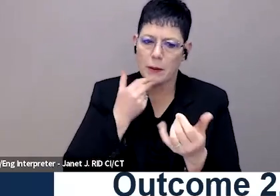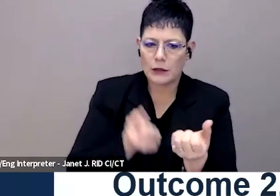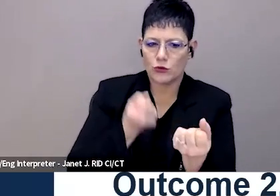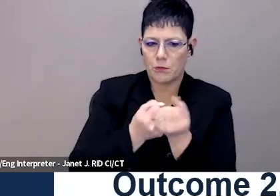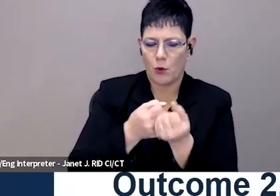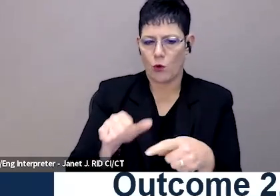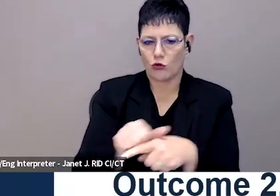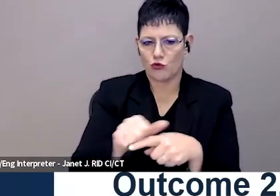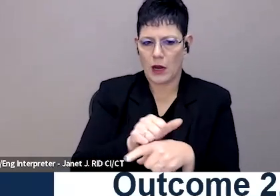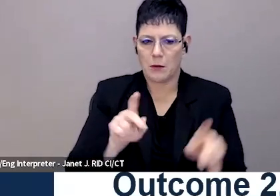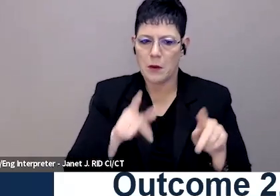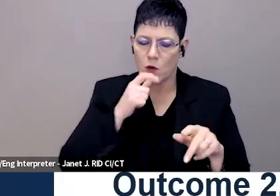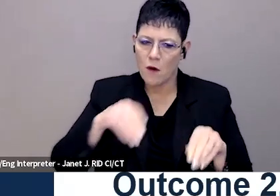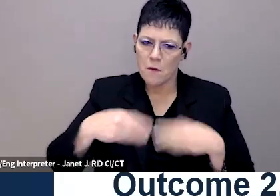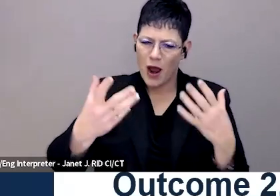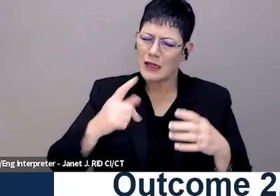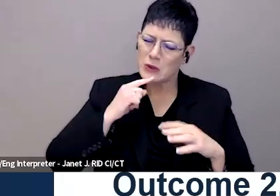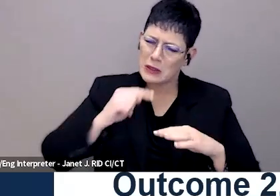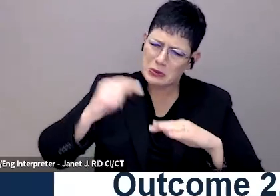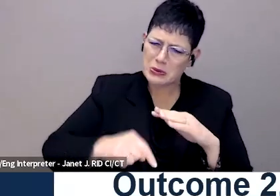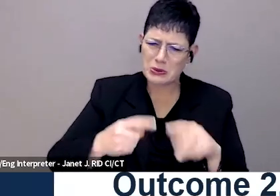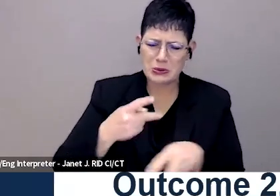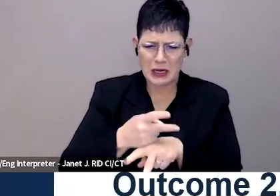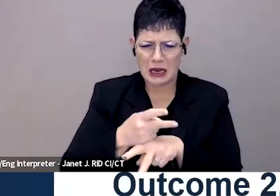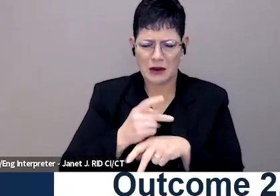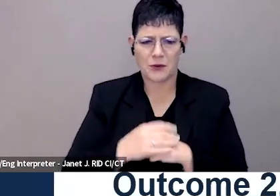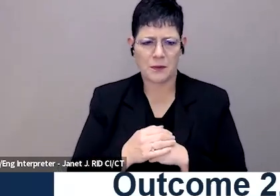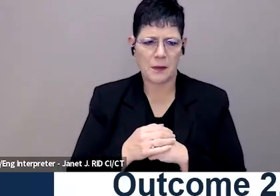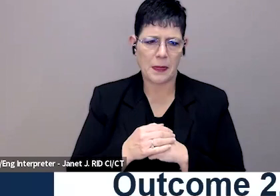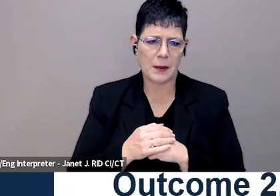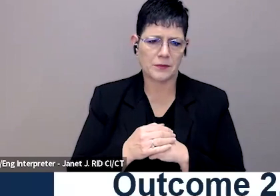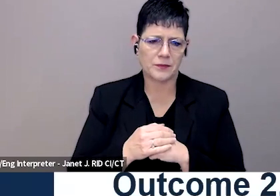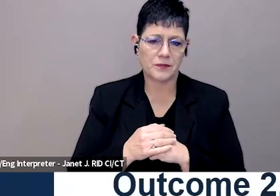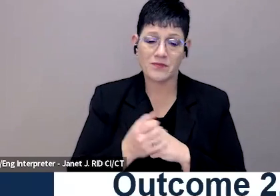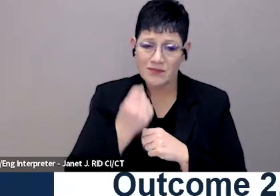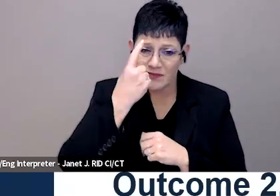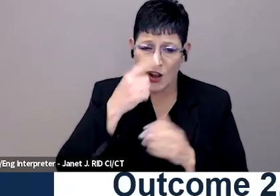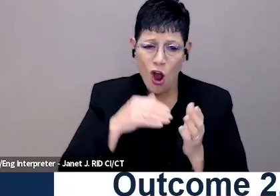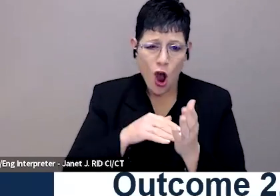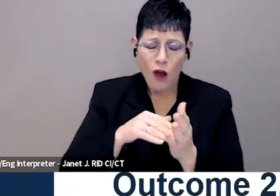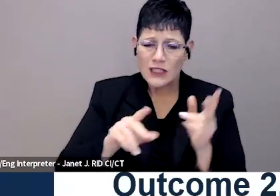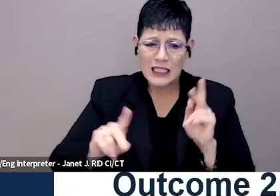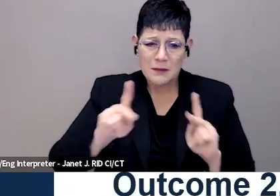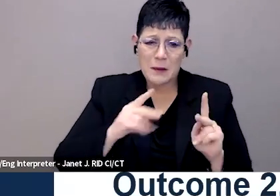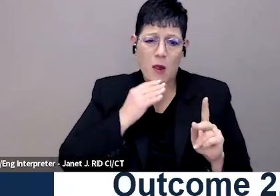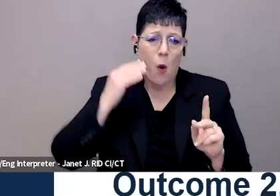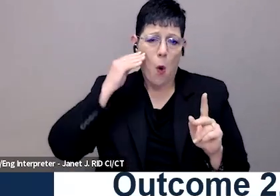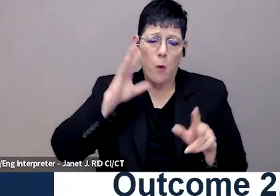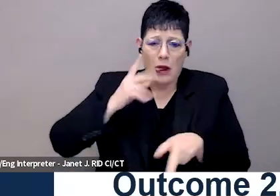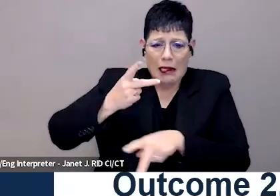providing complex care. Caregivers may often perform medical and nursing tasks after discharge from care in a